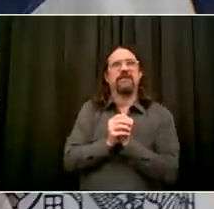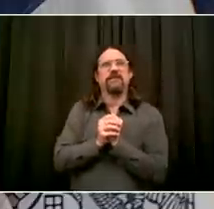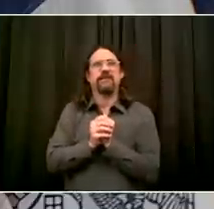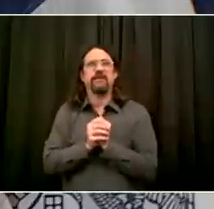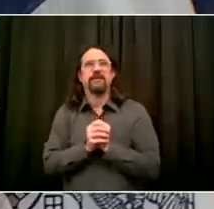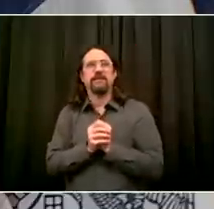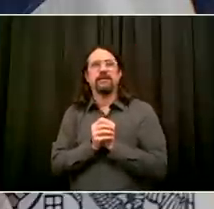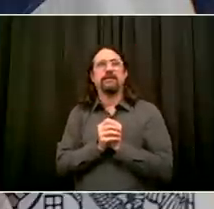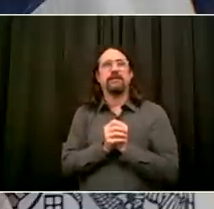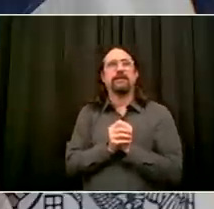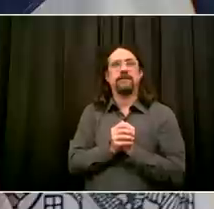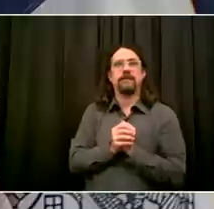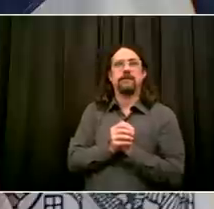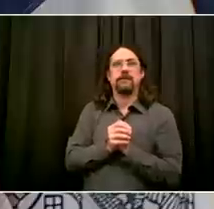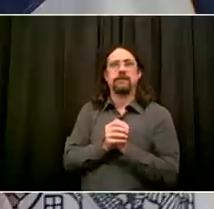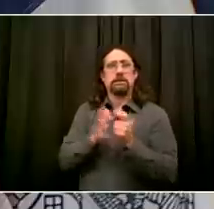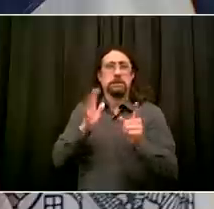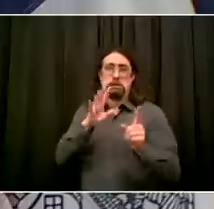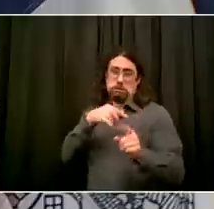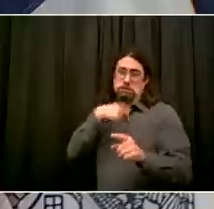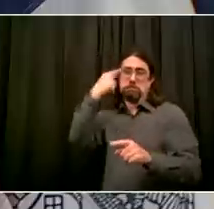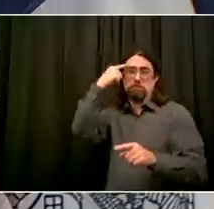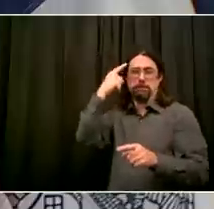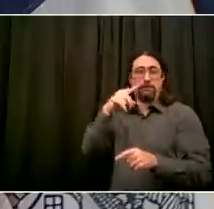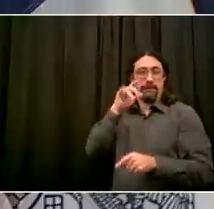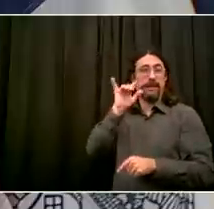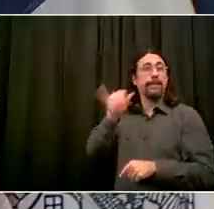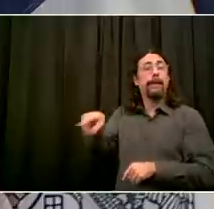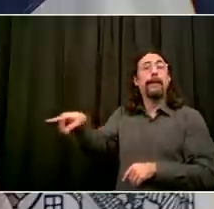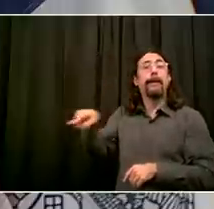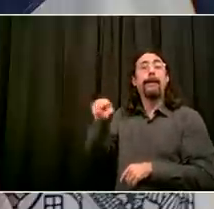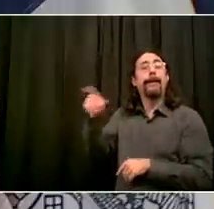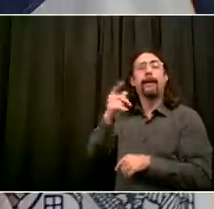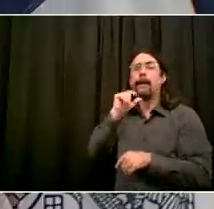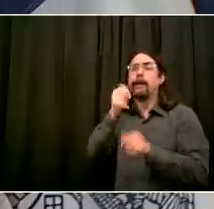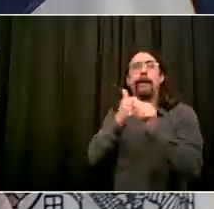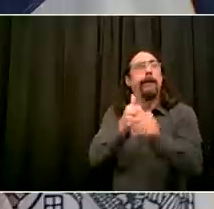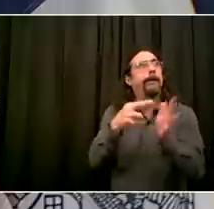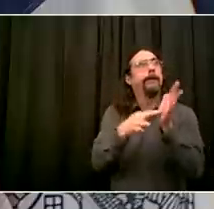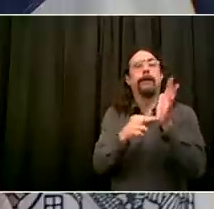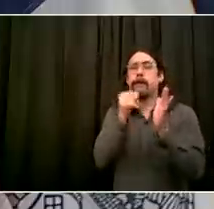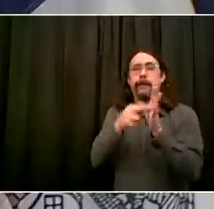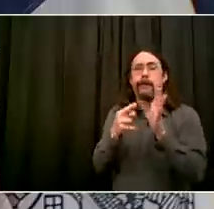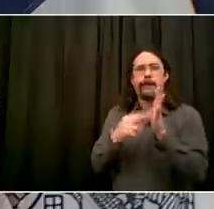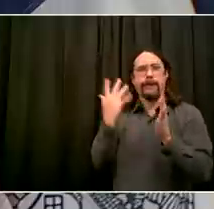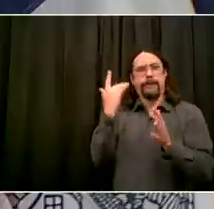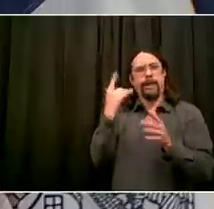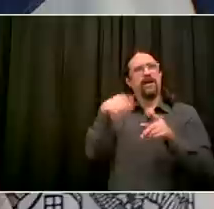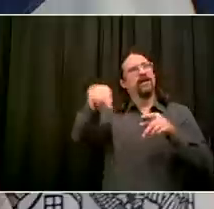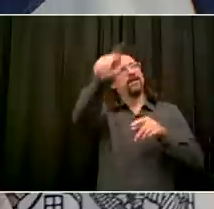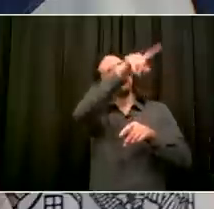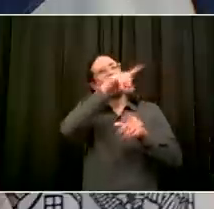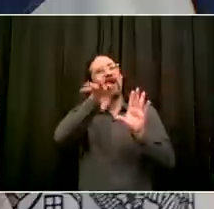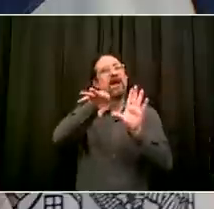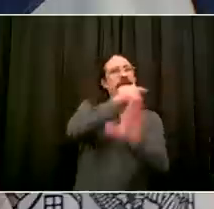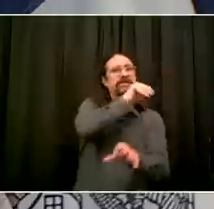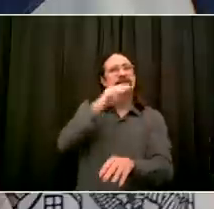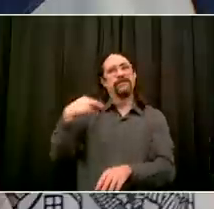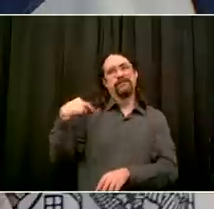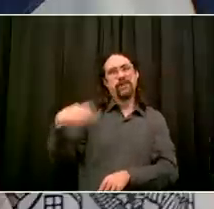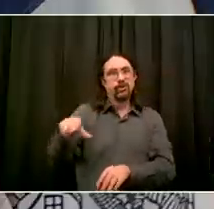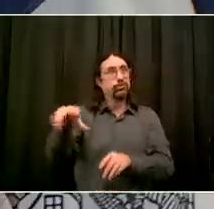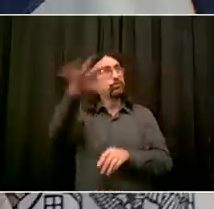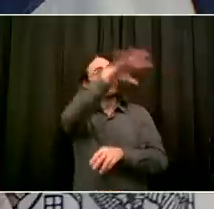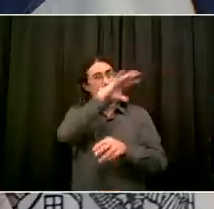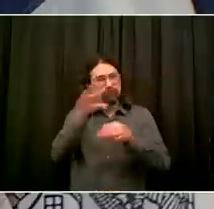to educate people on the importance of mask wearing, the importance of social distancing. We've seen mass distribution drives.